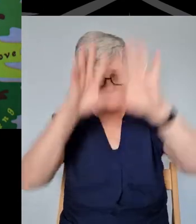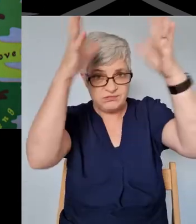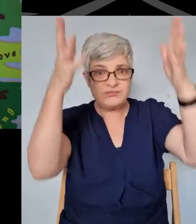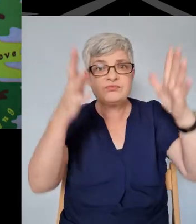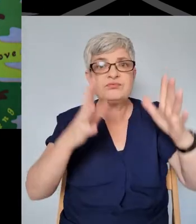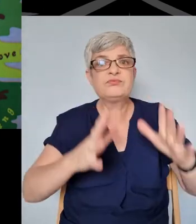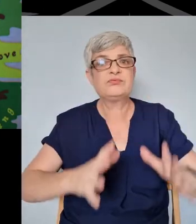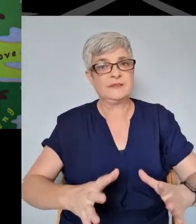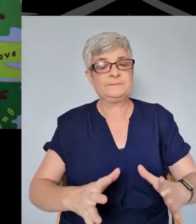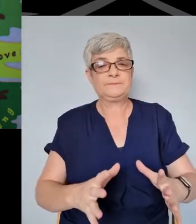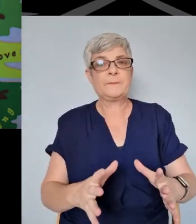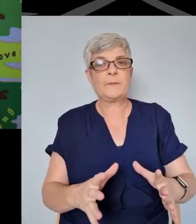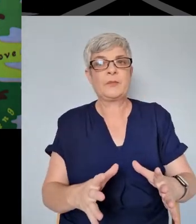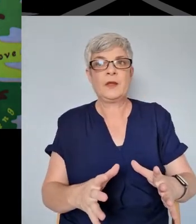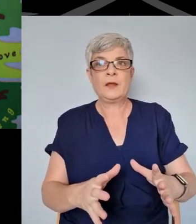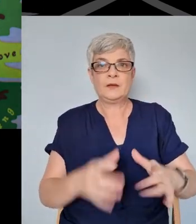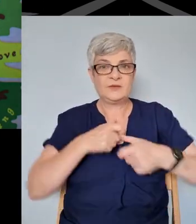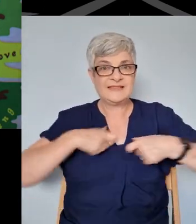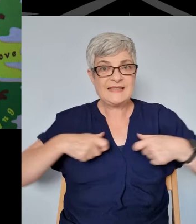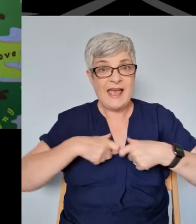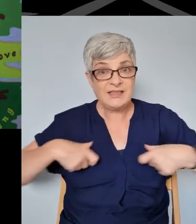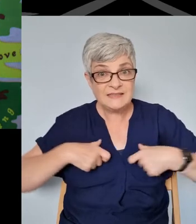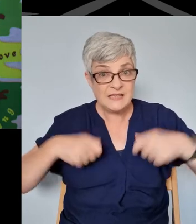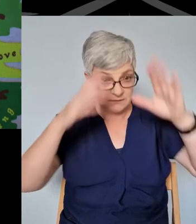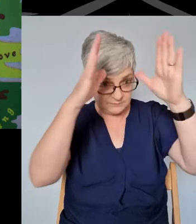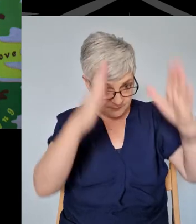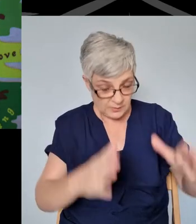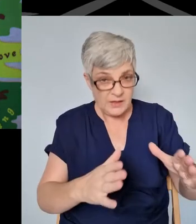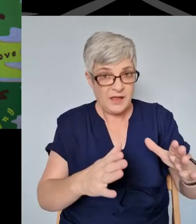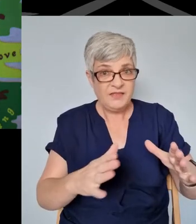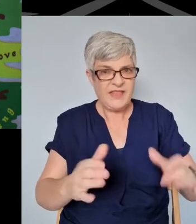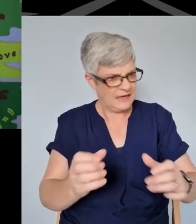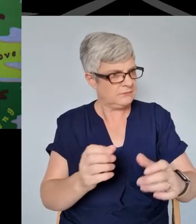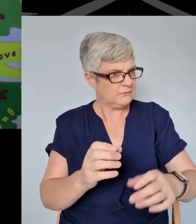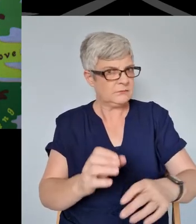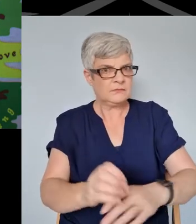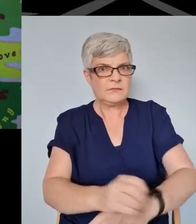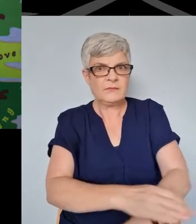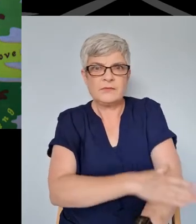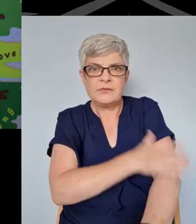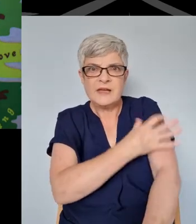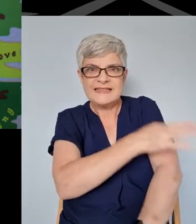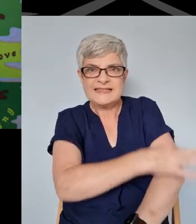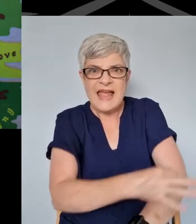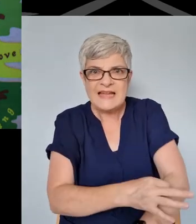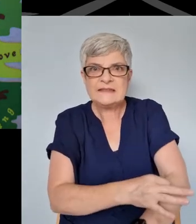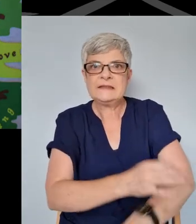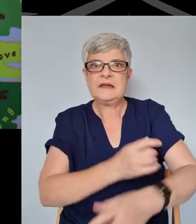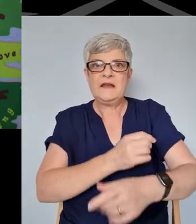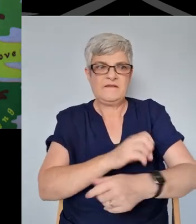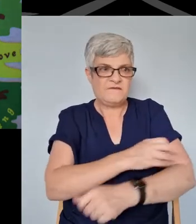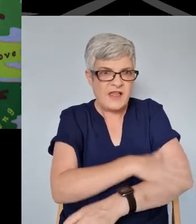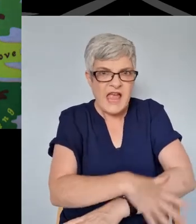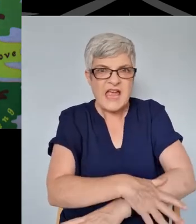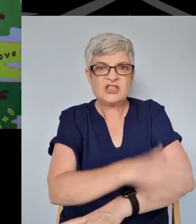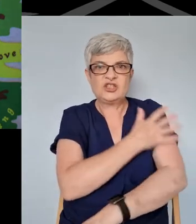in skeletal form and then are covered tendon and flesh and